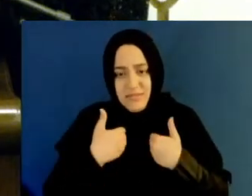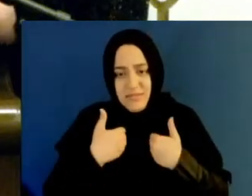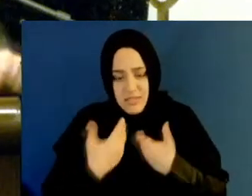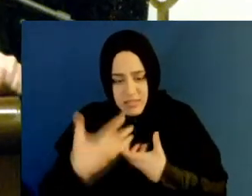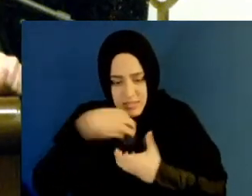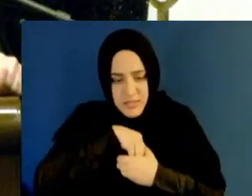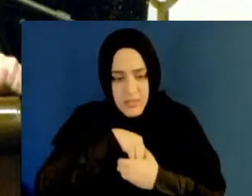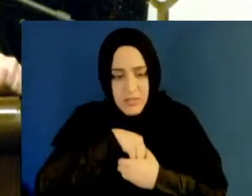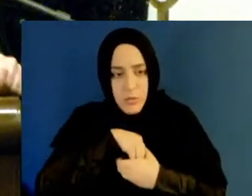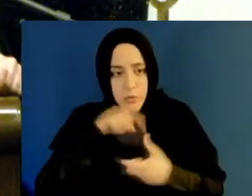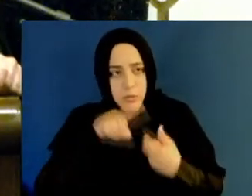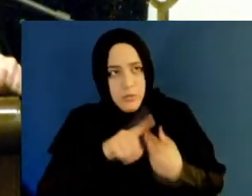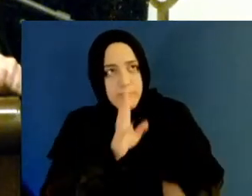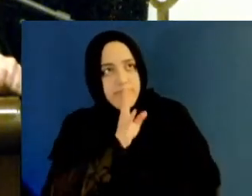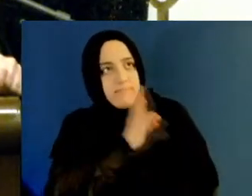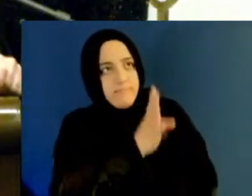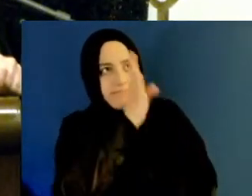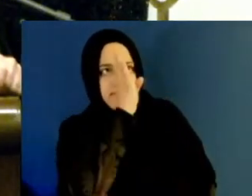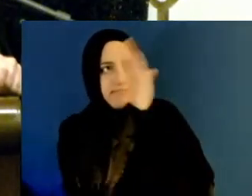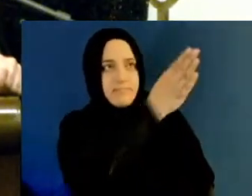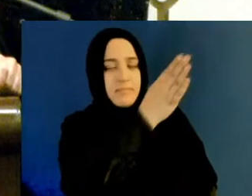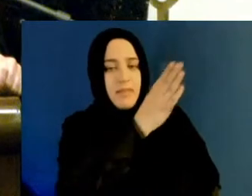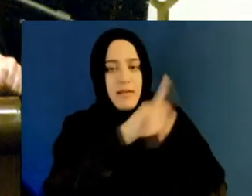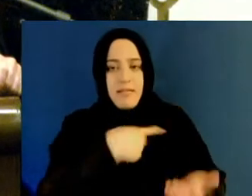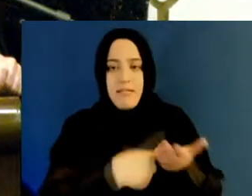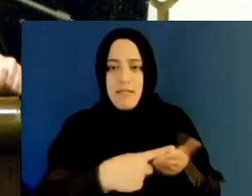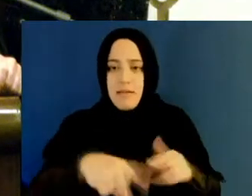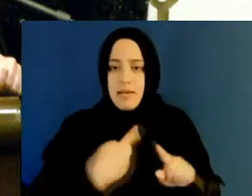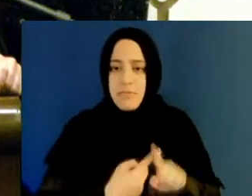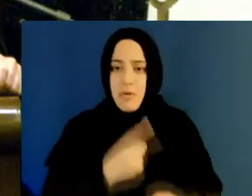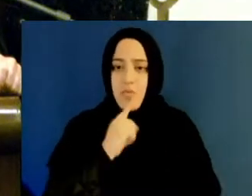point. Bound in chains,